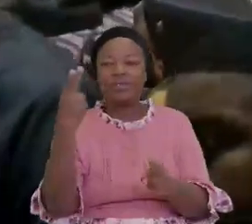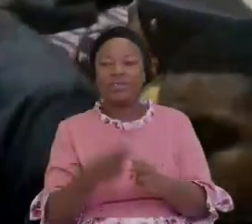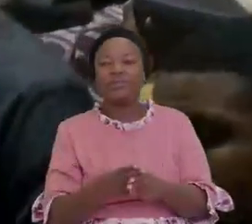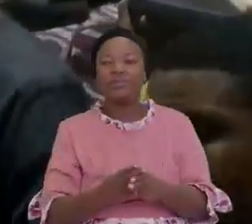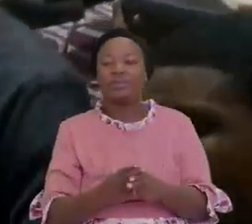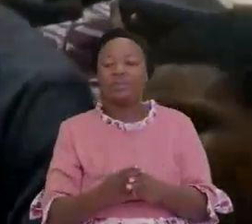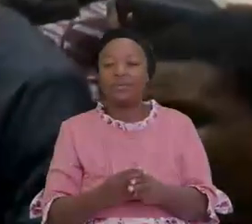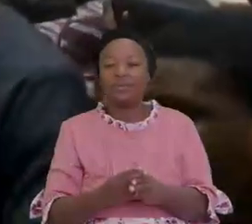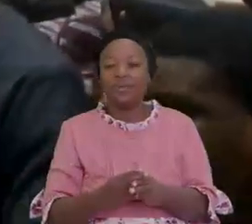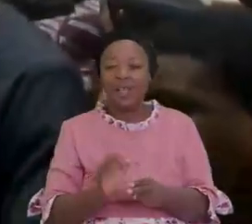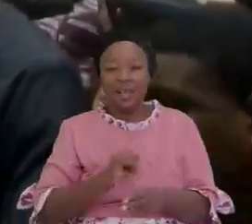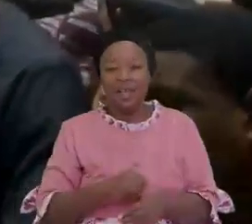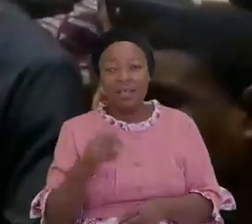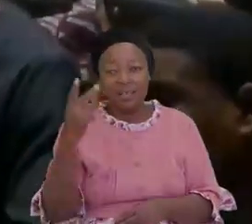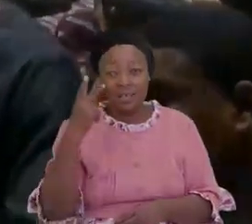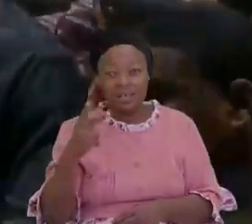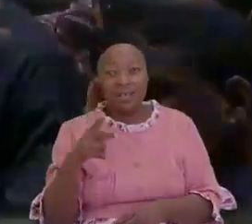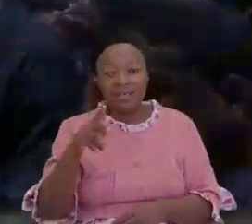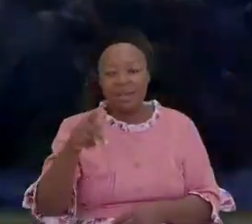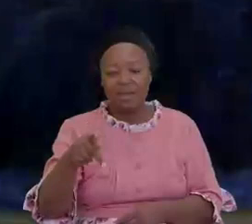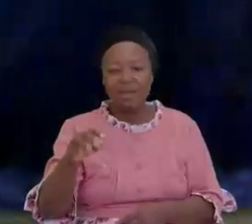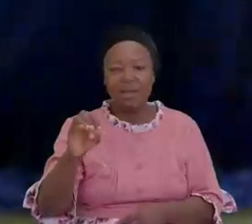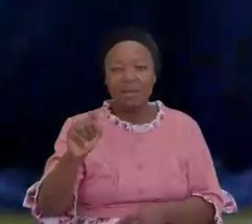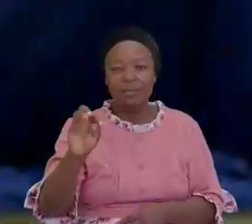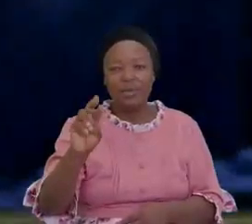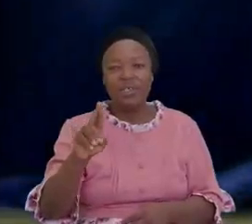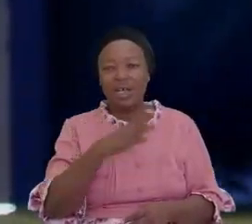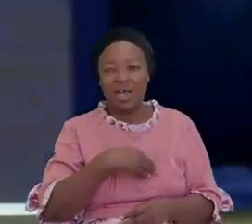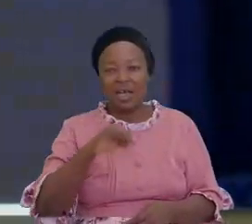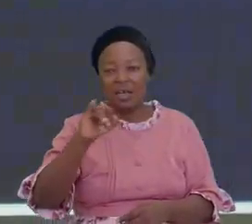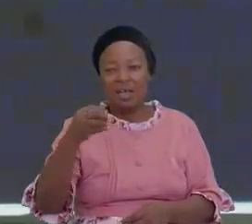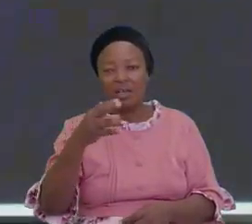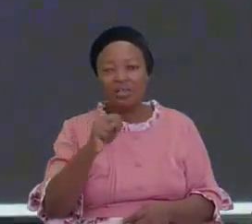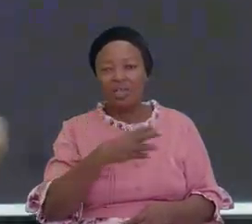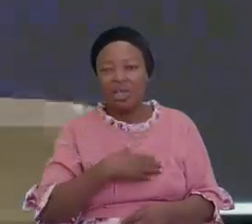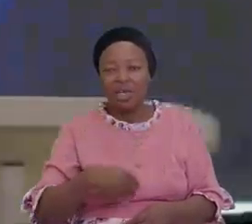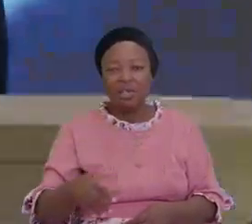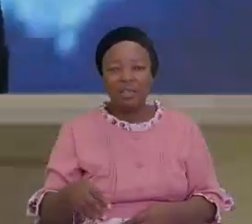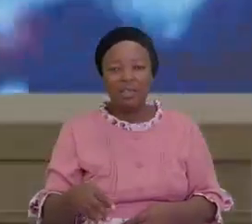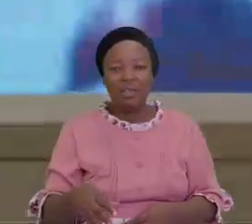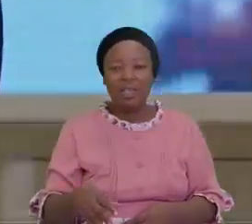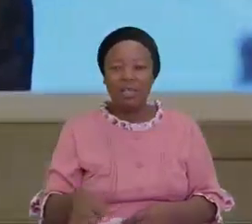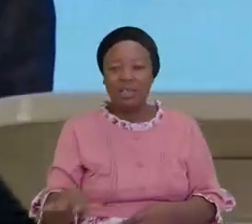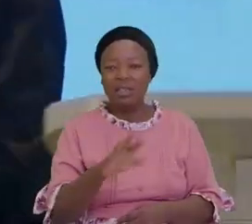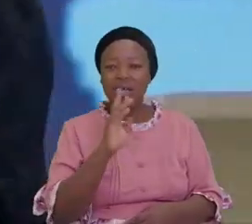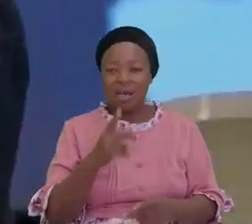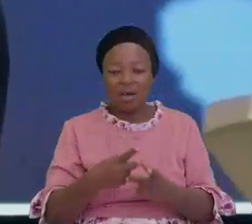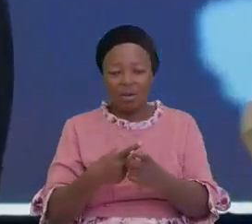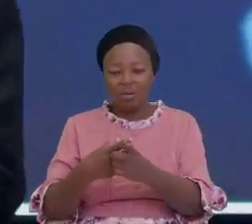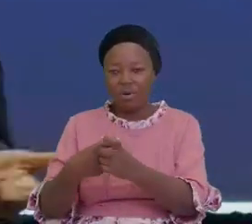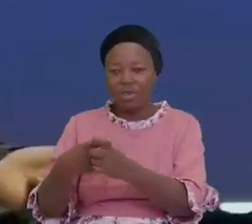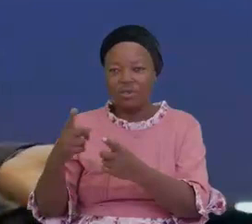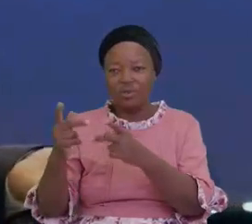I see Peter and John, and they are running in to the place where the women